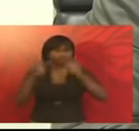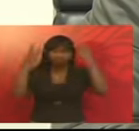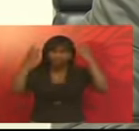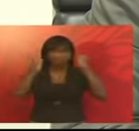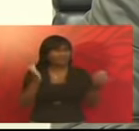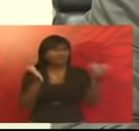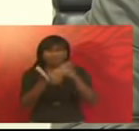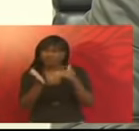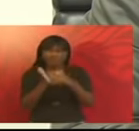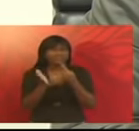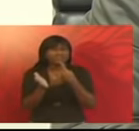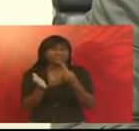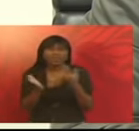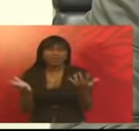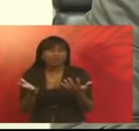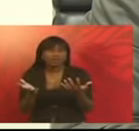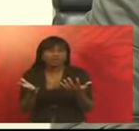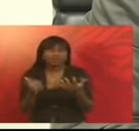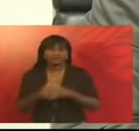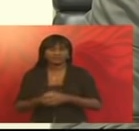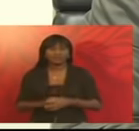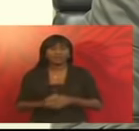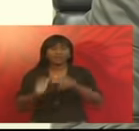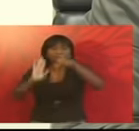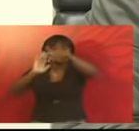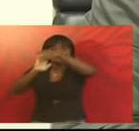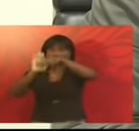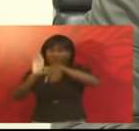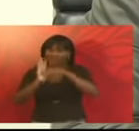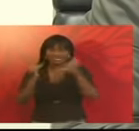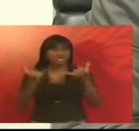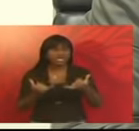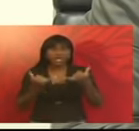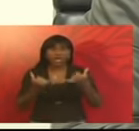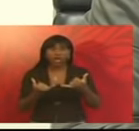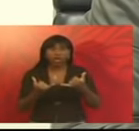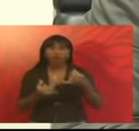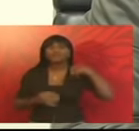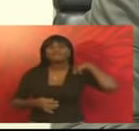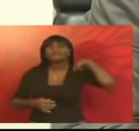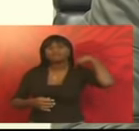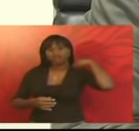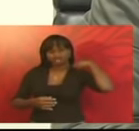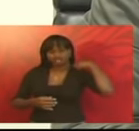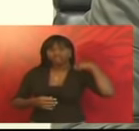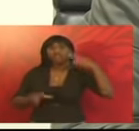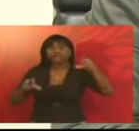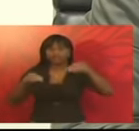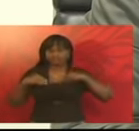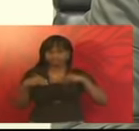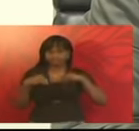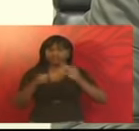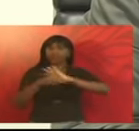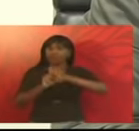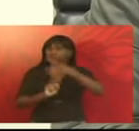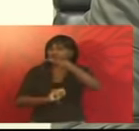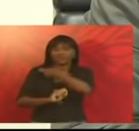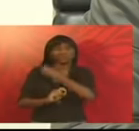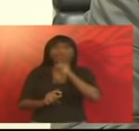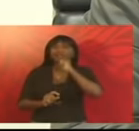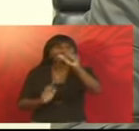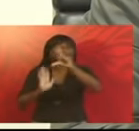occasion, the policy at this point in time is for voluntary vaccination. This has not been made